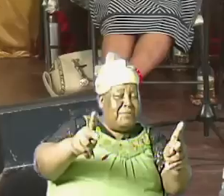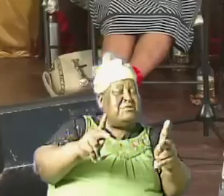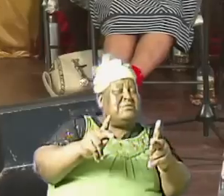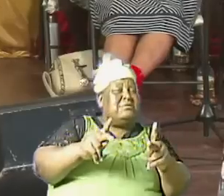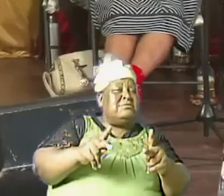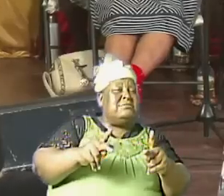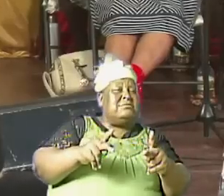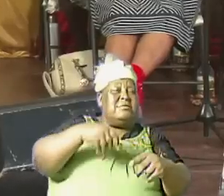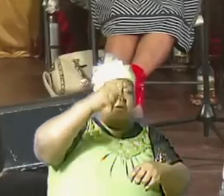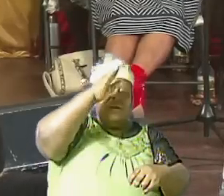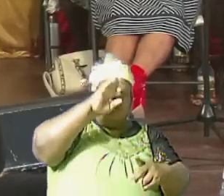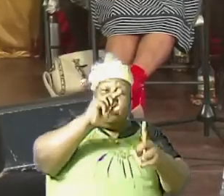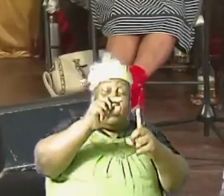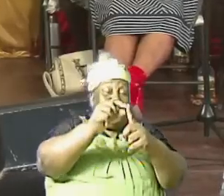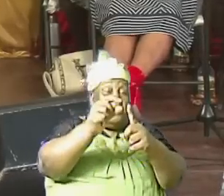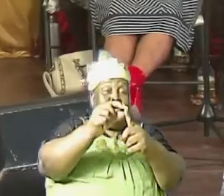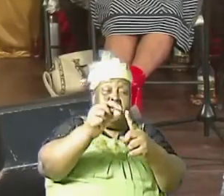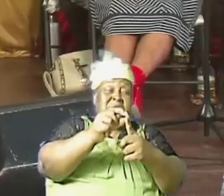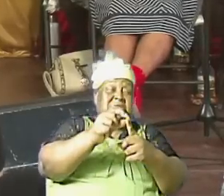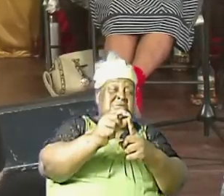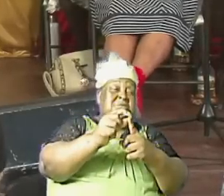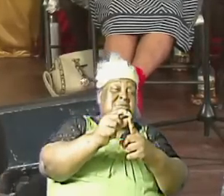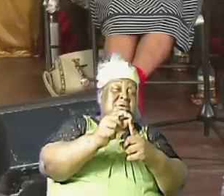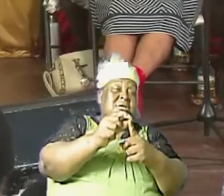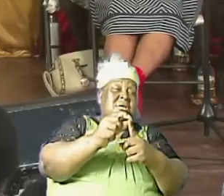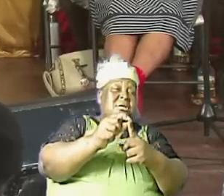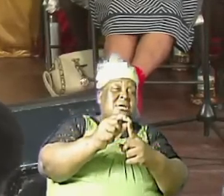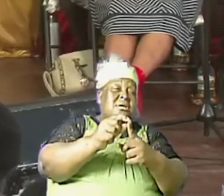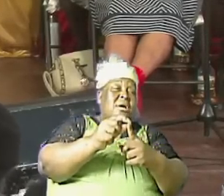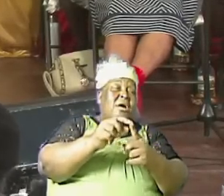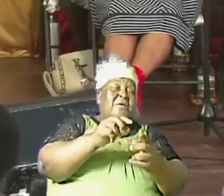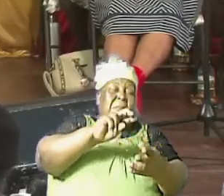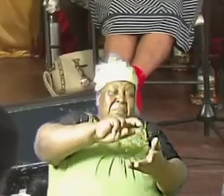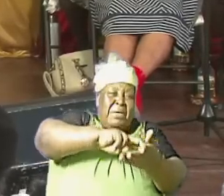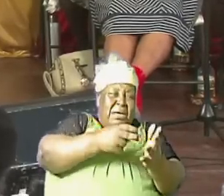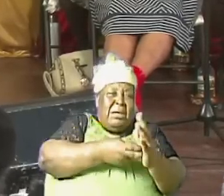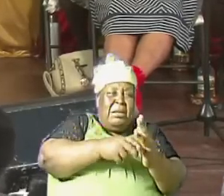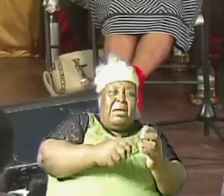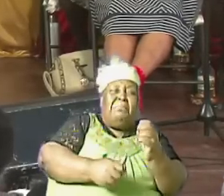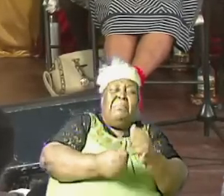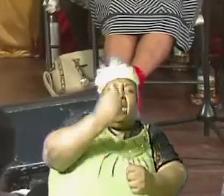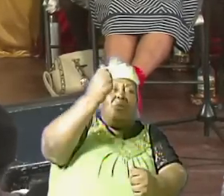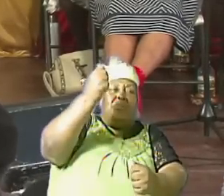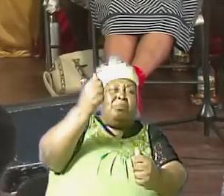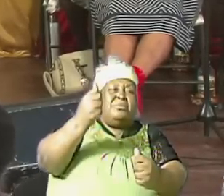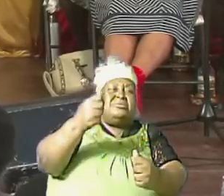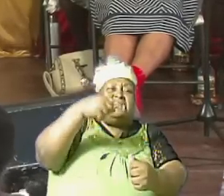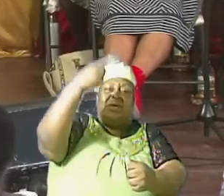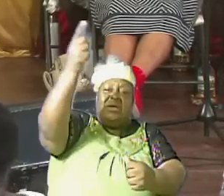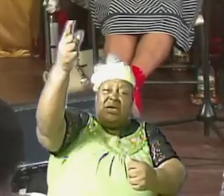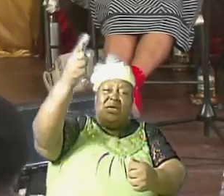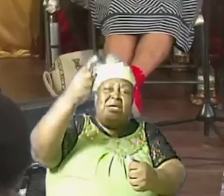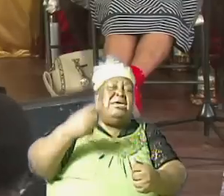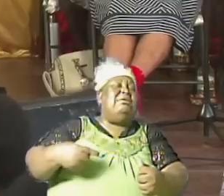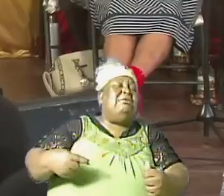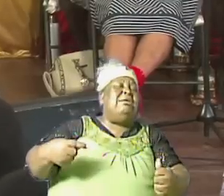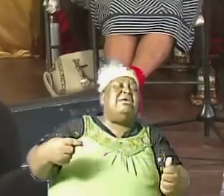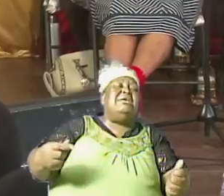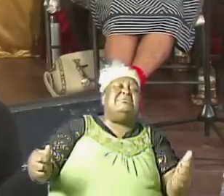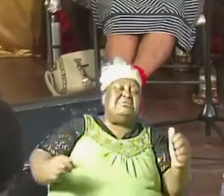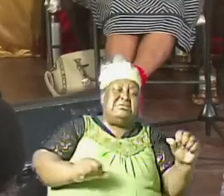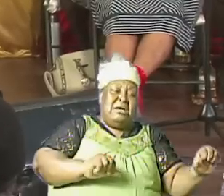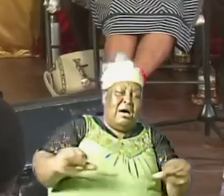purposes. God's words are the primary means by which he is present